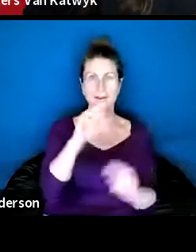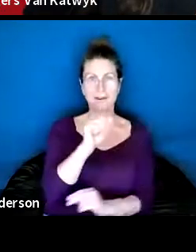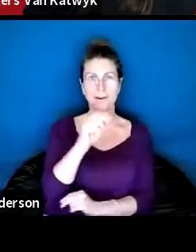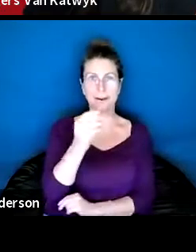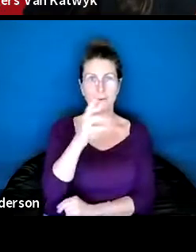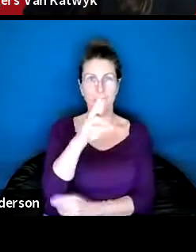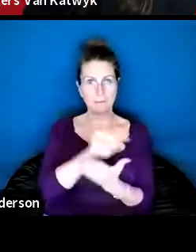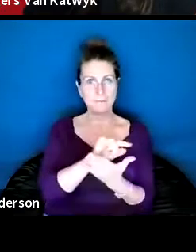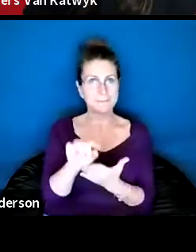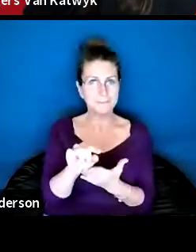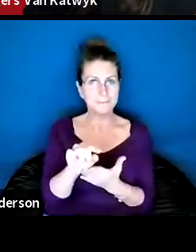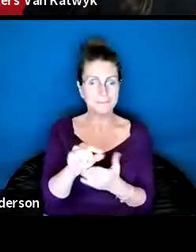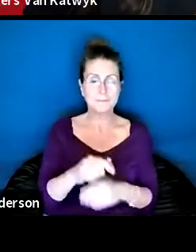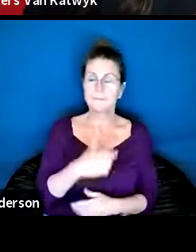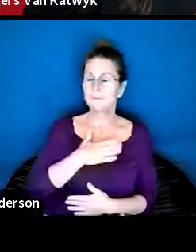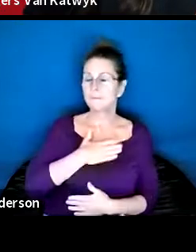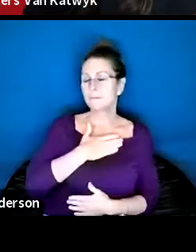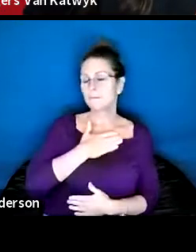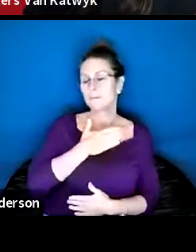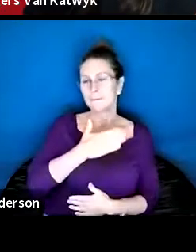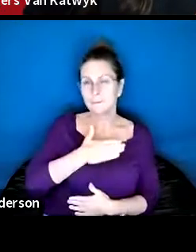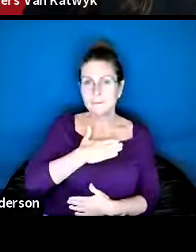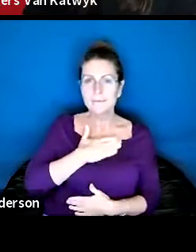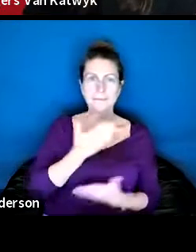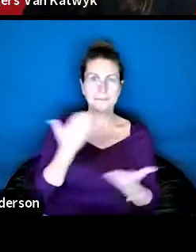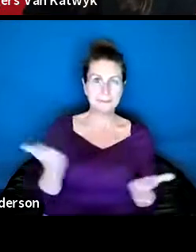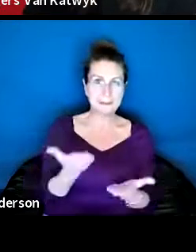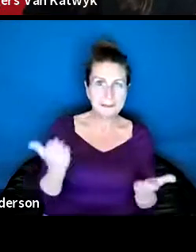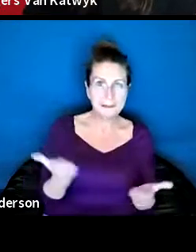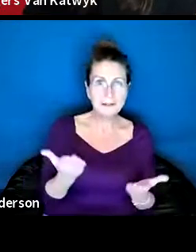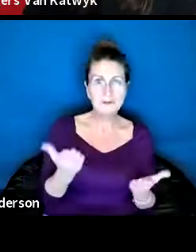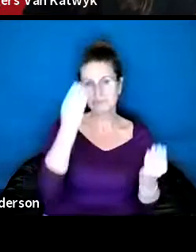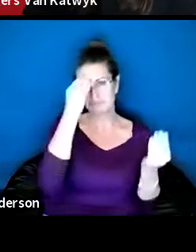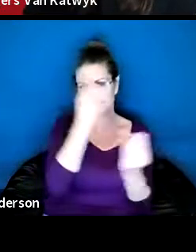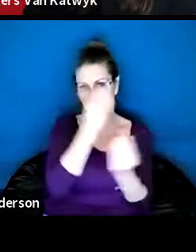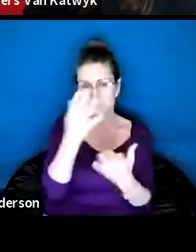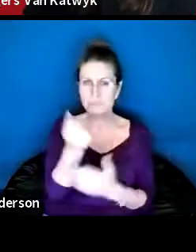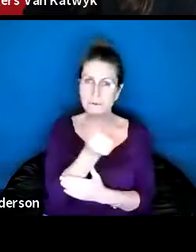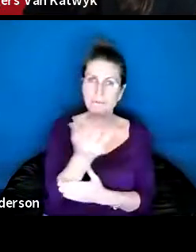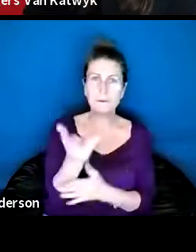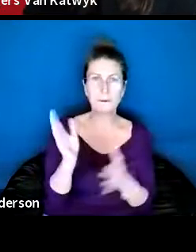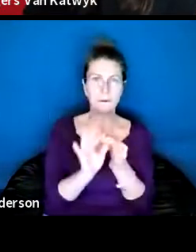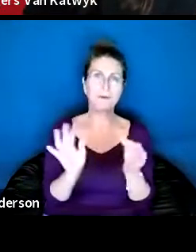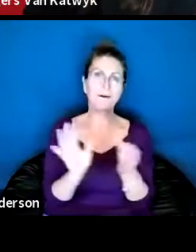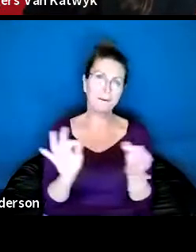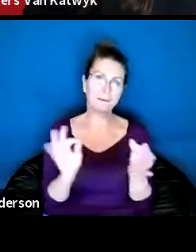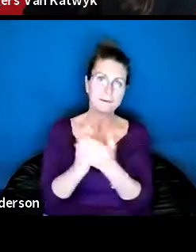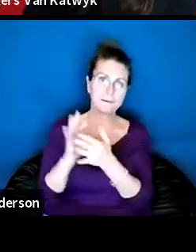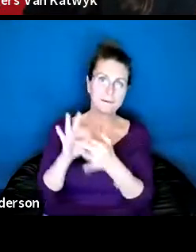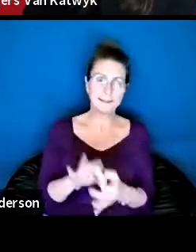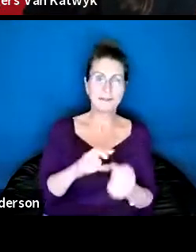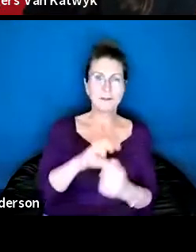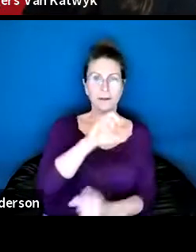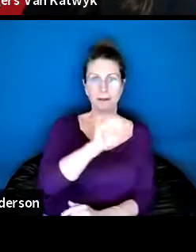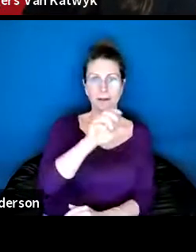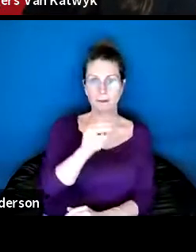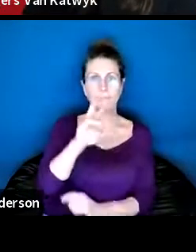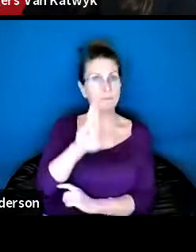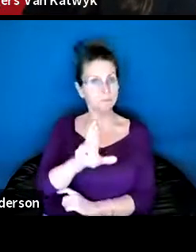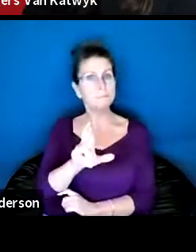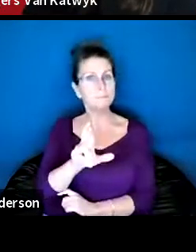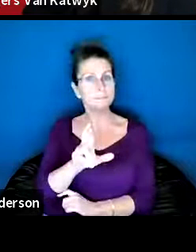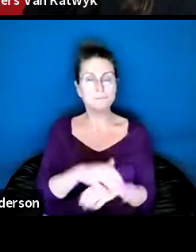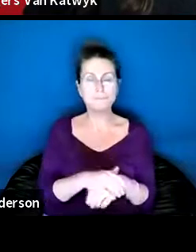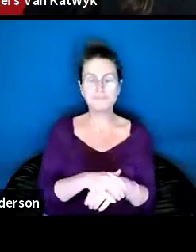And I'm really pleased to be here to just share a few thoughts about antimicrobial resistance. We might use